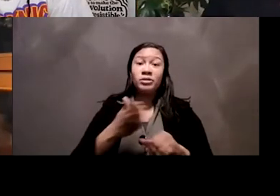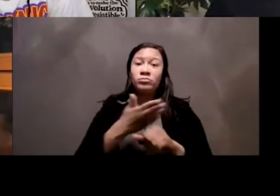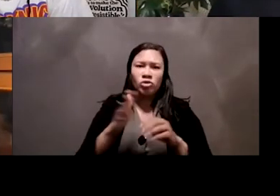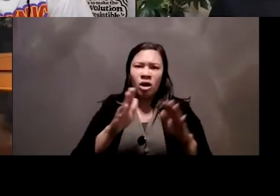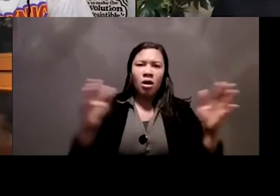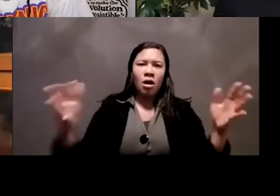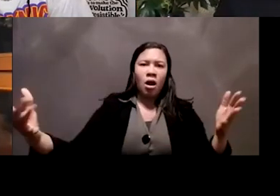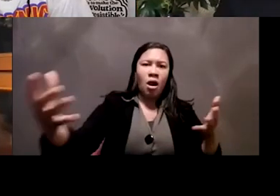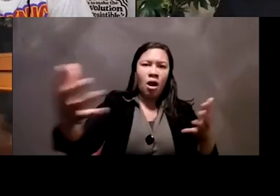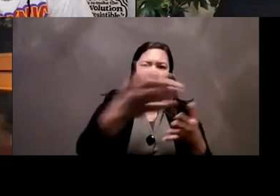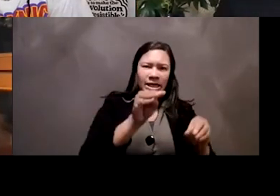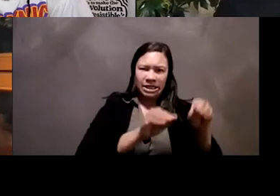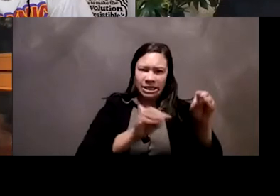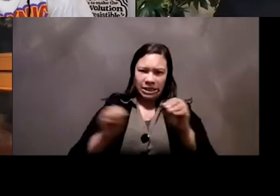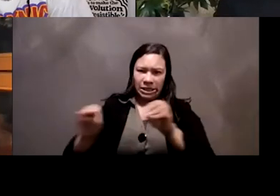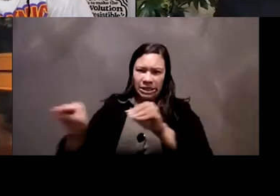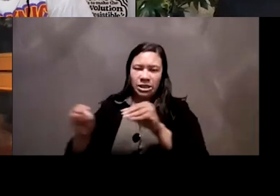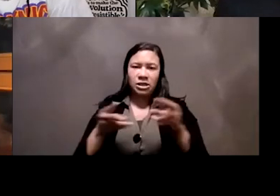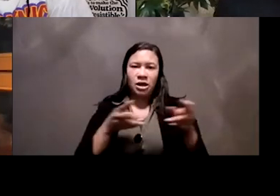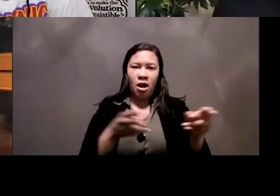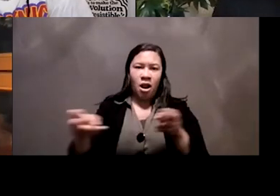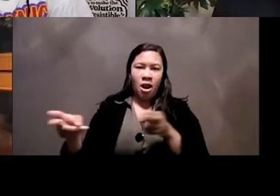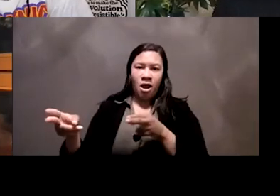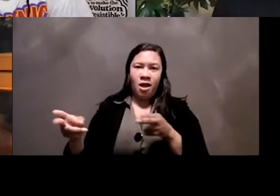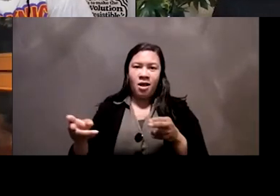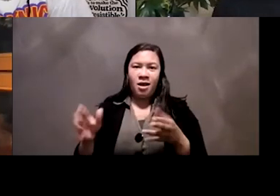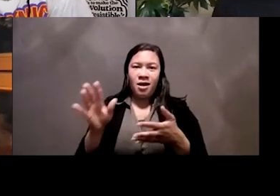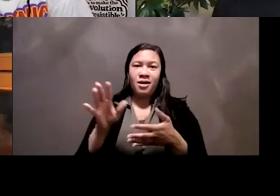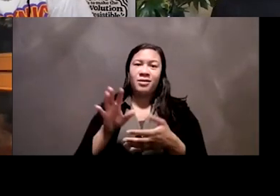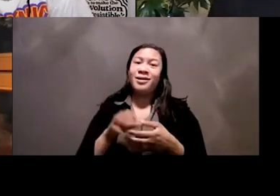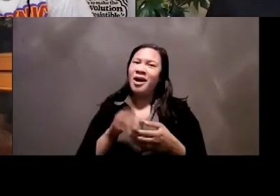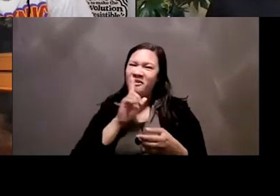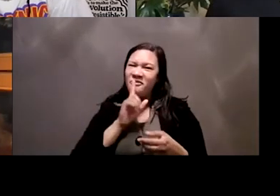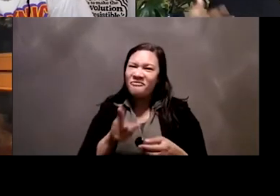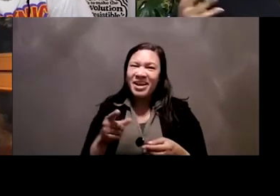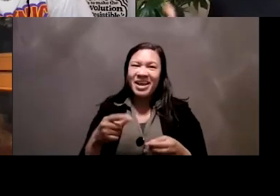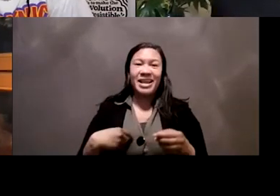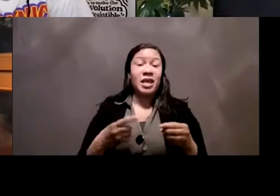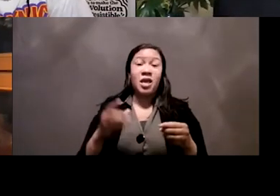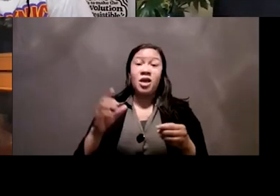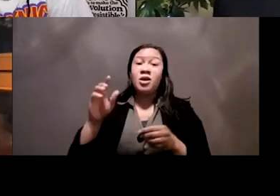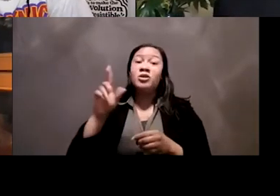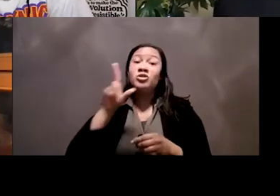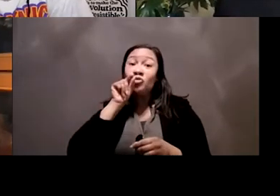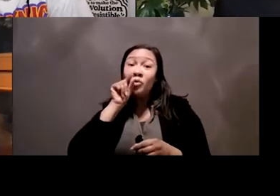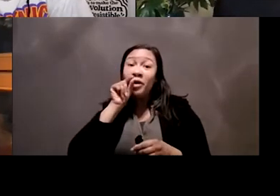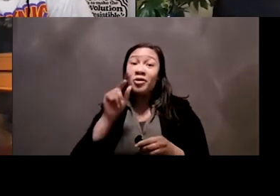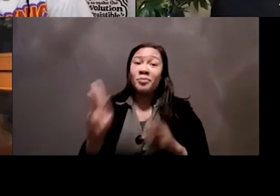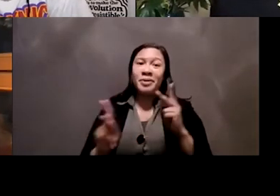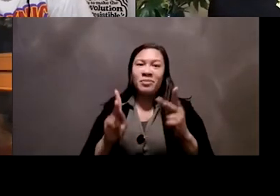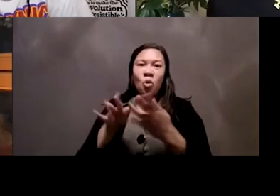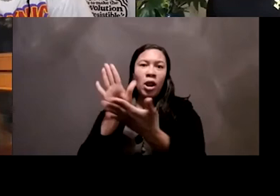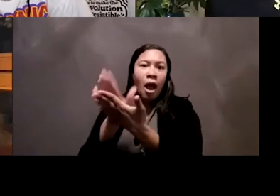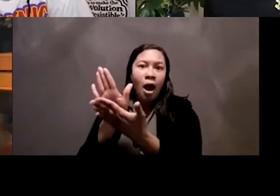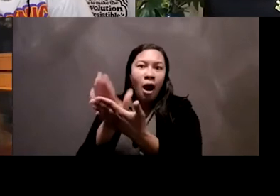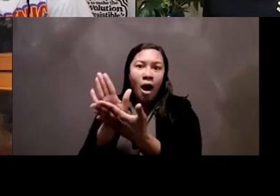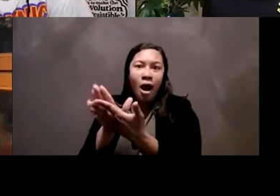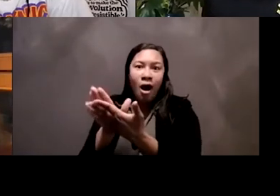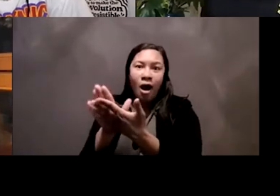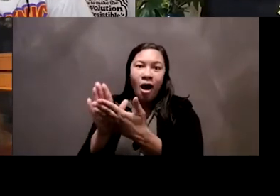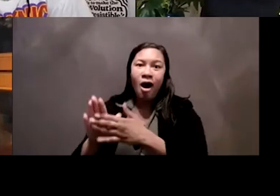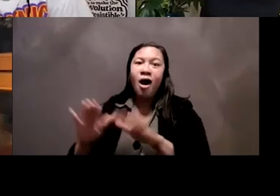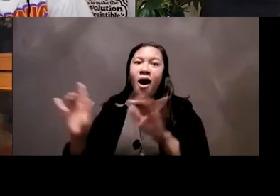lot of love on Twitter these days. And that has just been like really filling for me, because I've been following him for